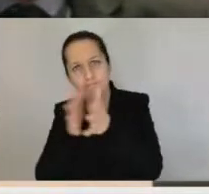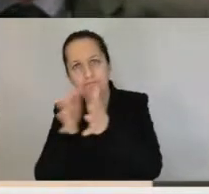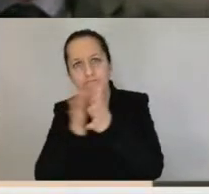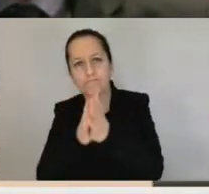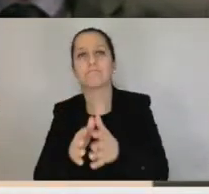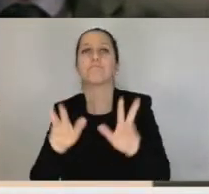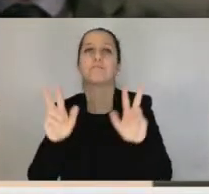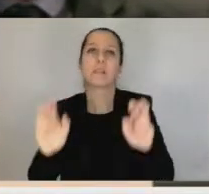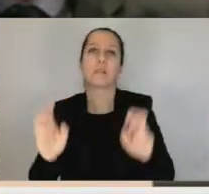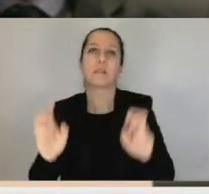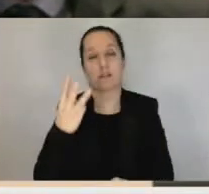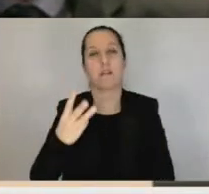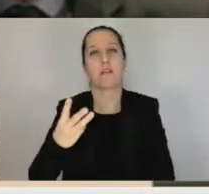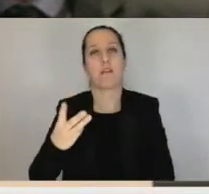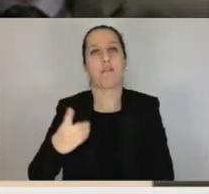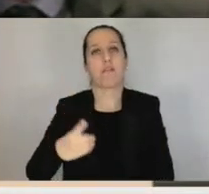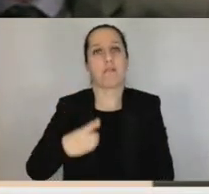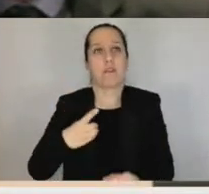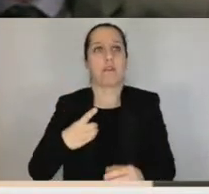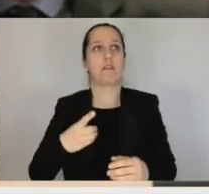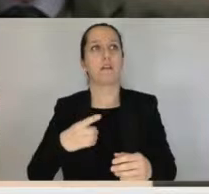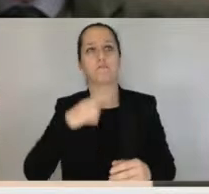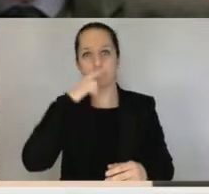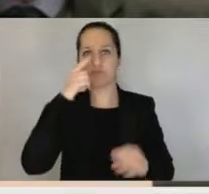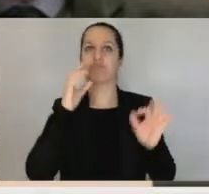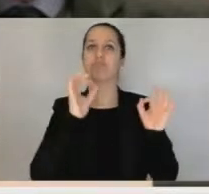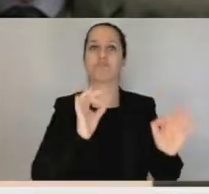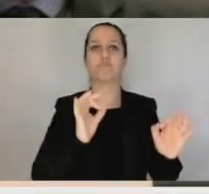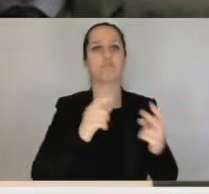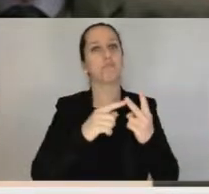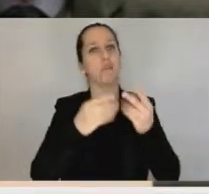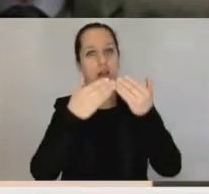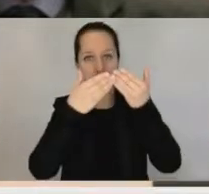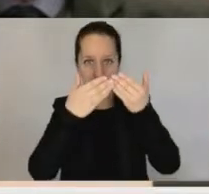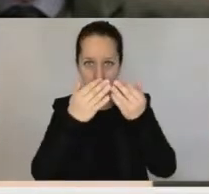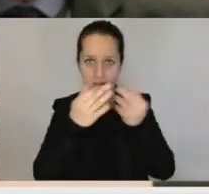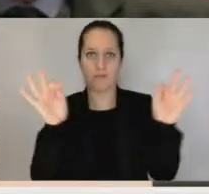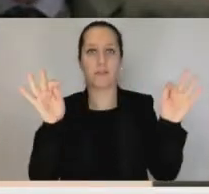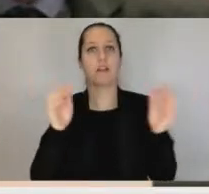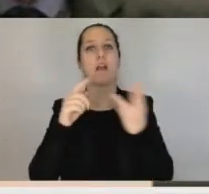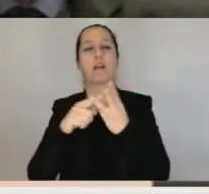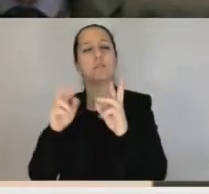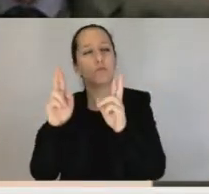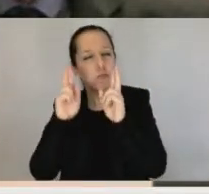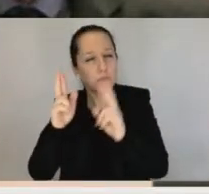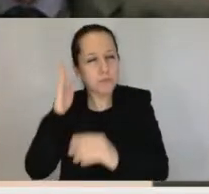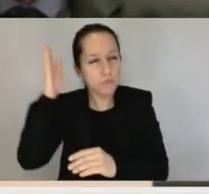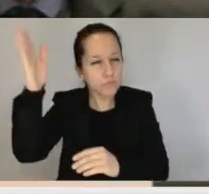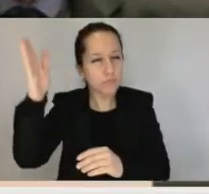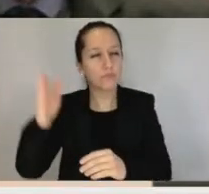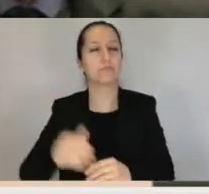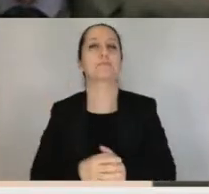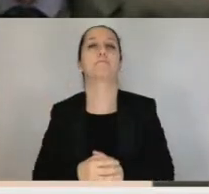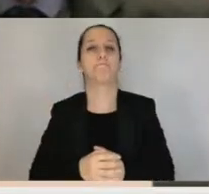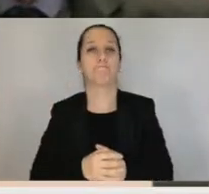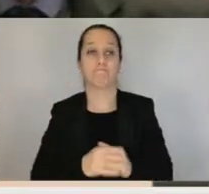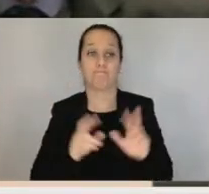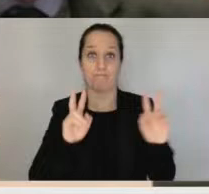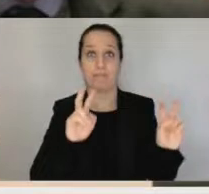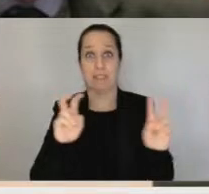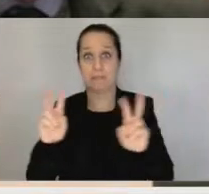about these three major concepts of dignity, freedom, and hope